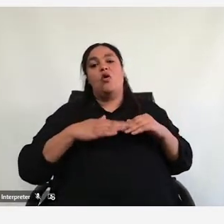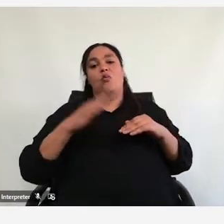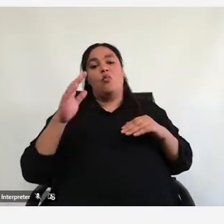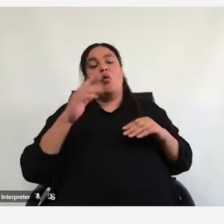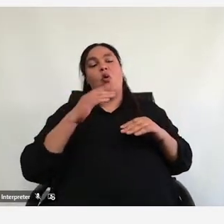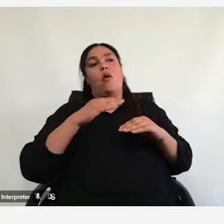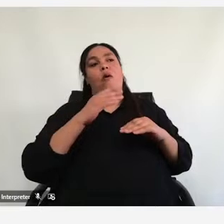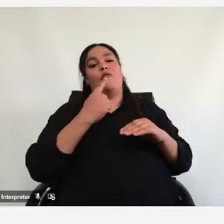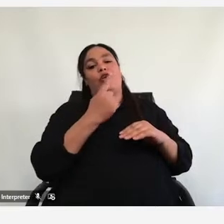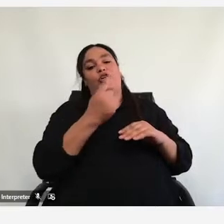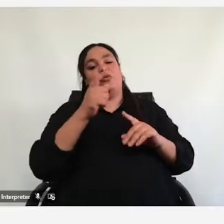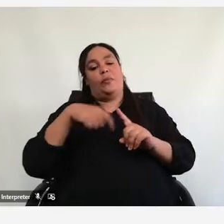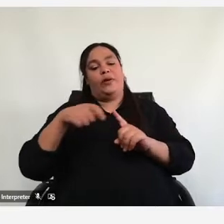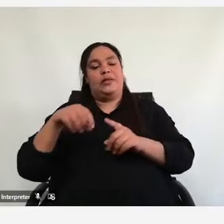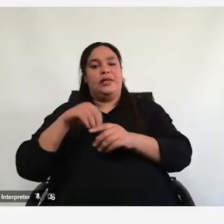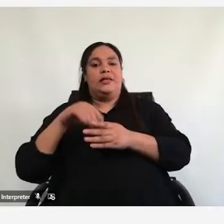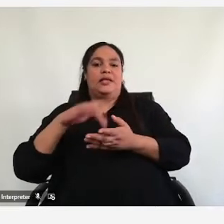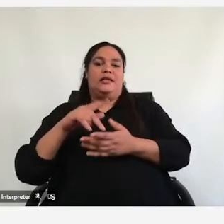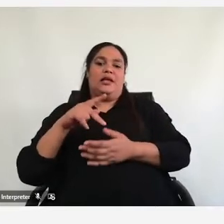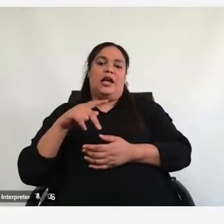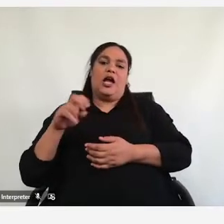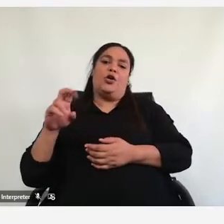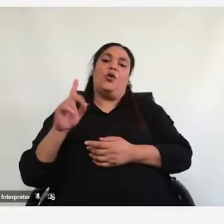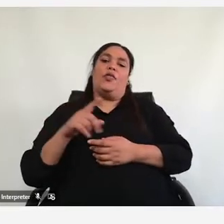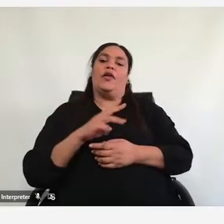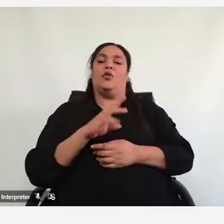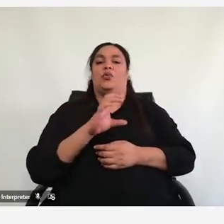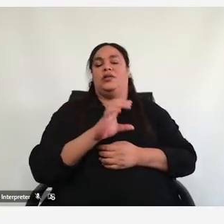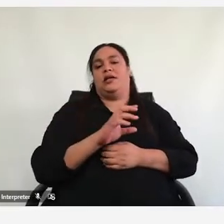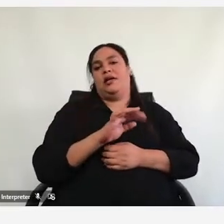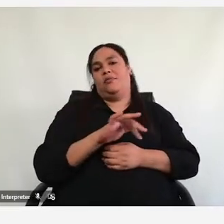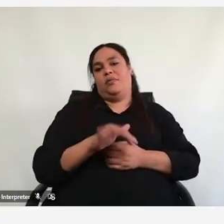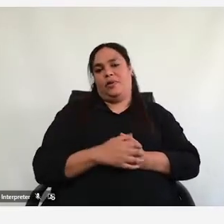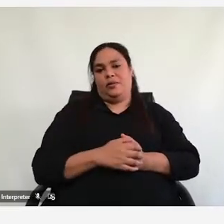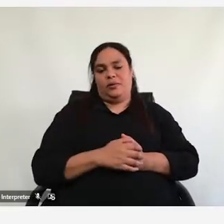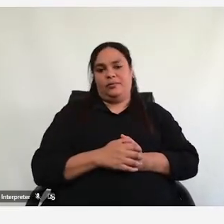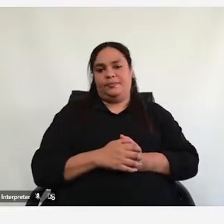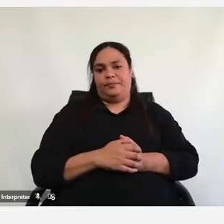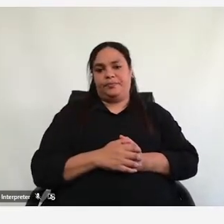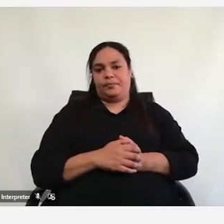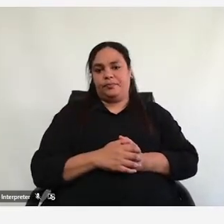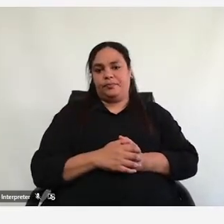person in the Central Karoo than the average Western Cape resident.